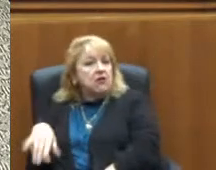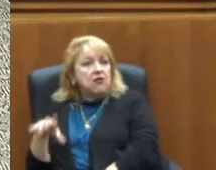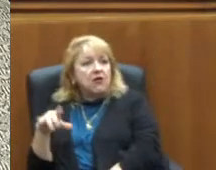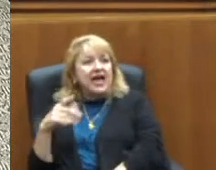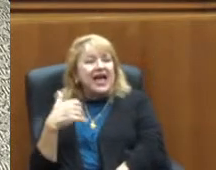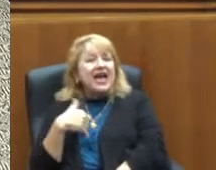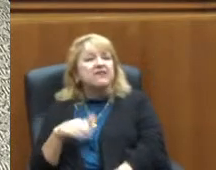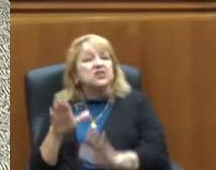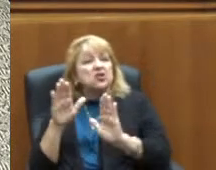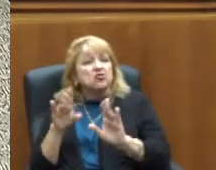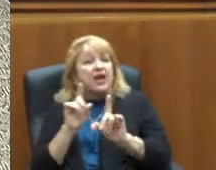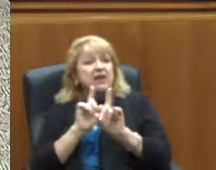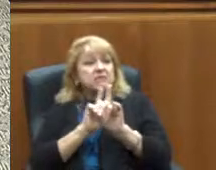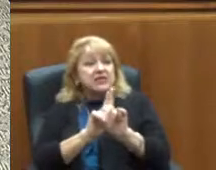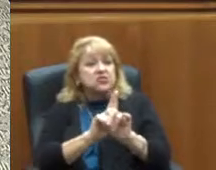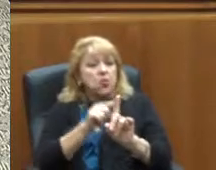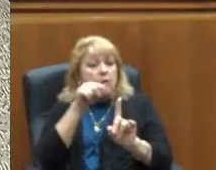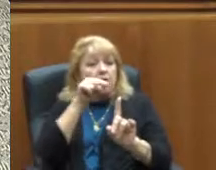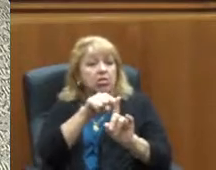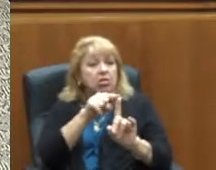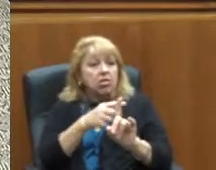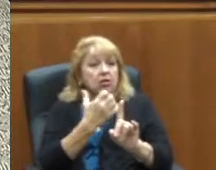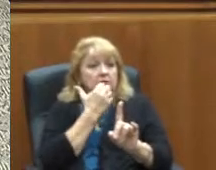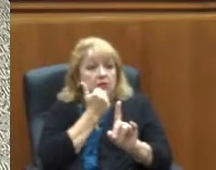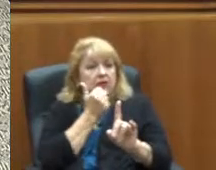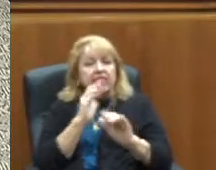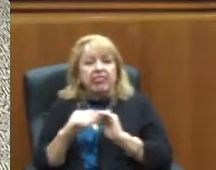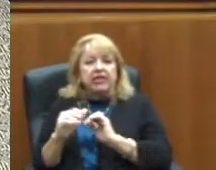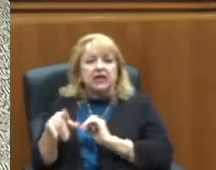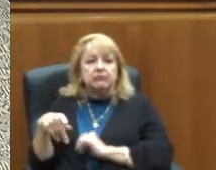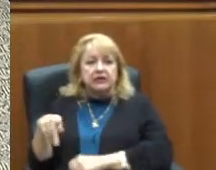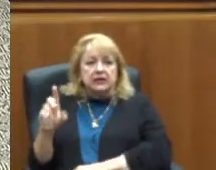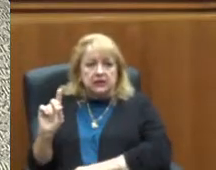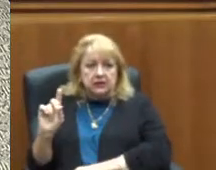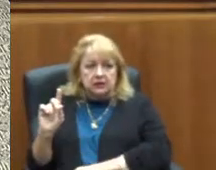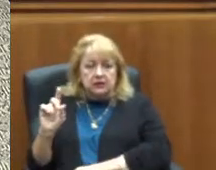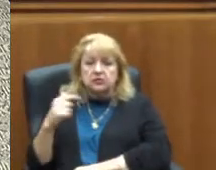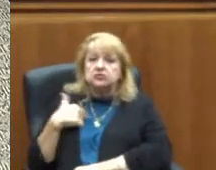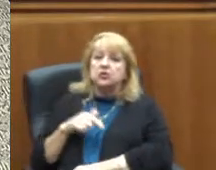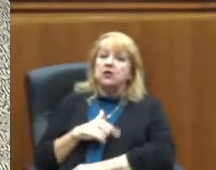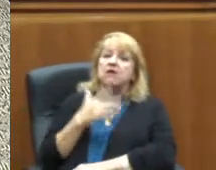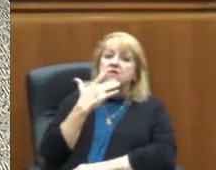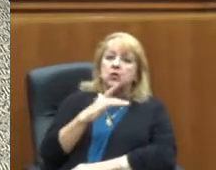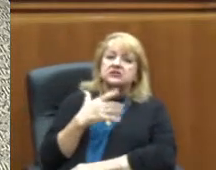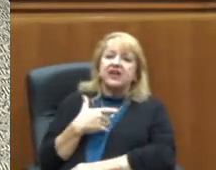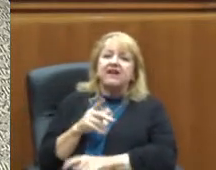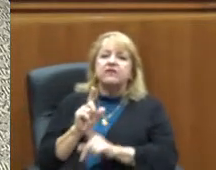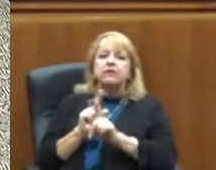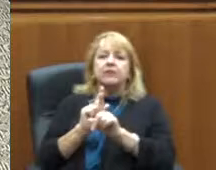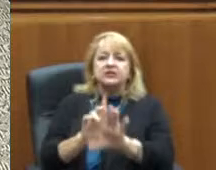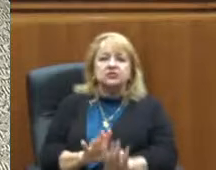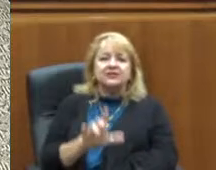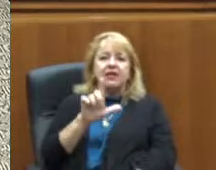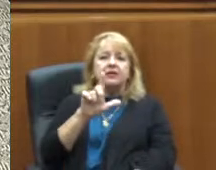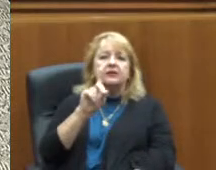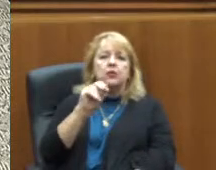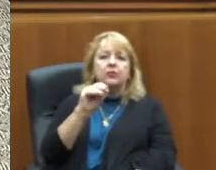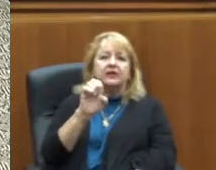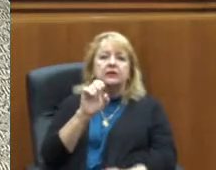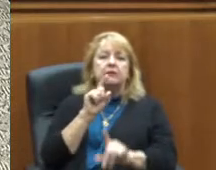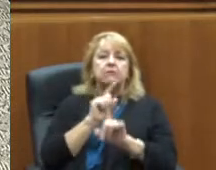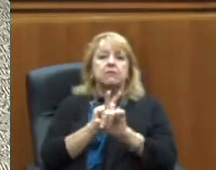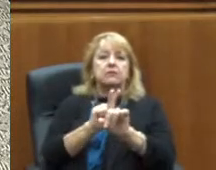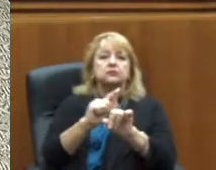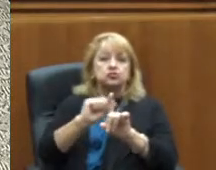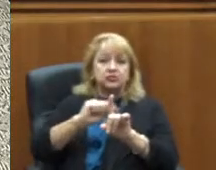better than having professional development. So we are very fortunate to have mentors that have been trained by the LDOE, and